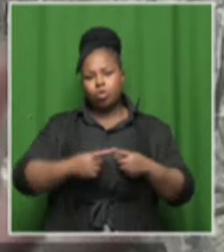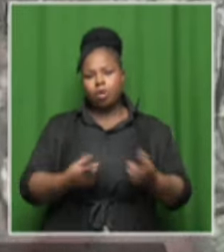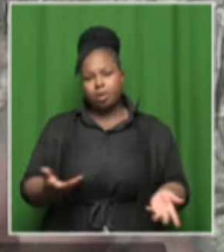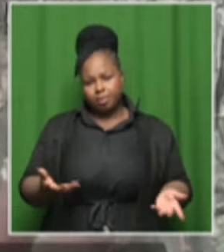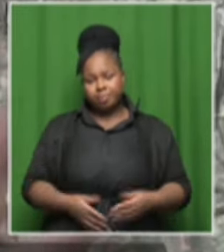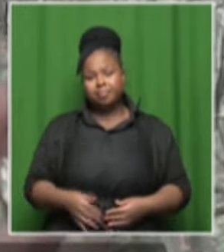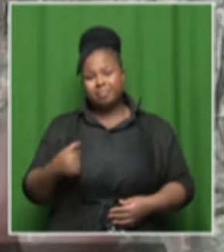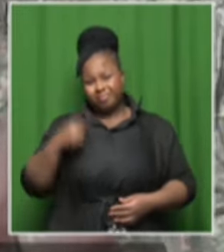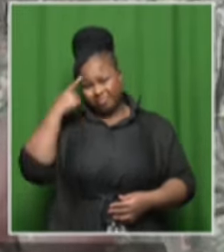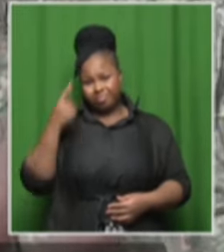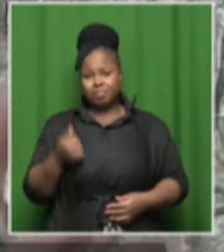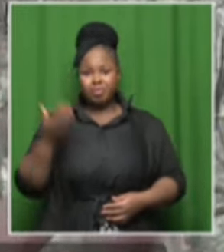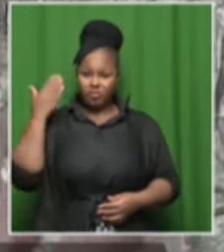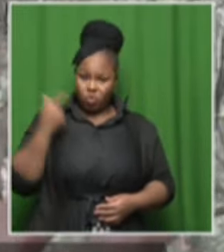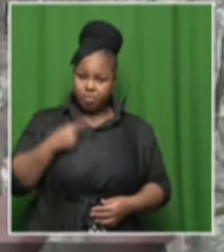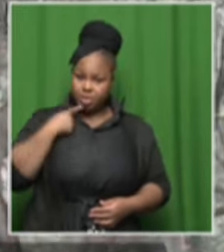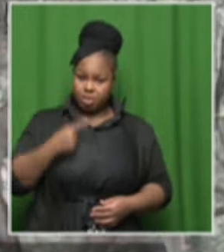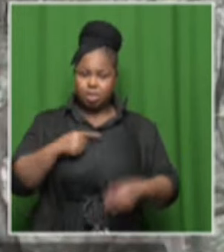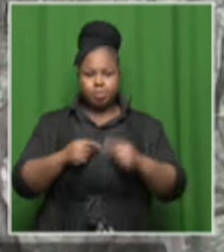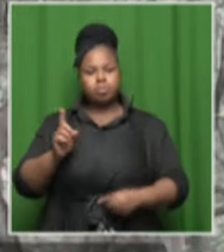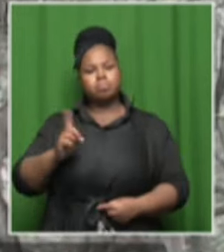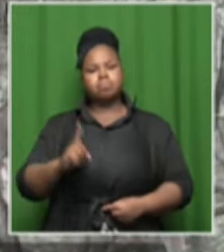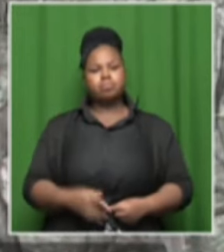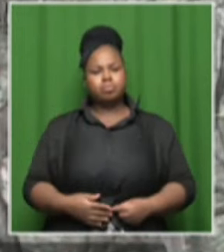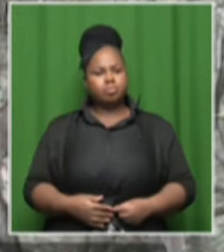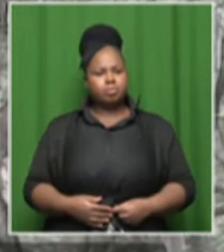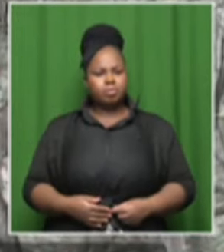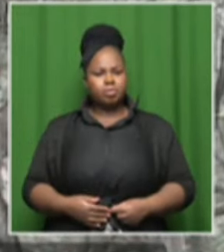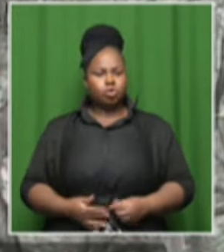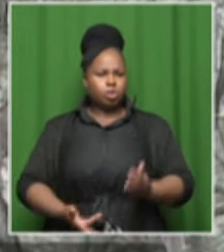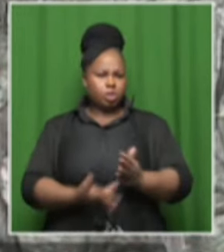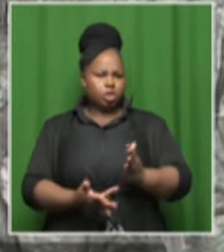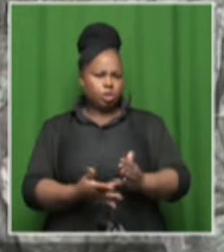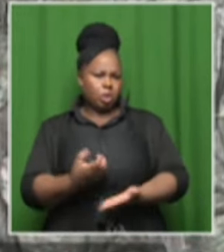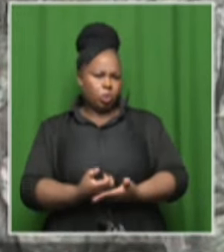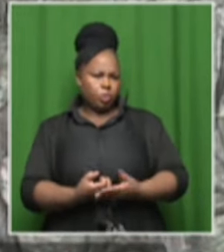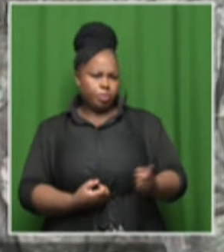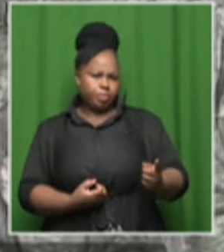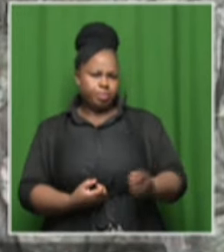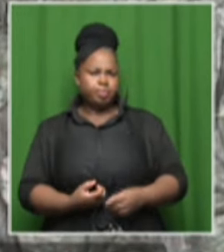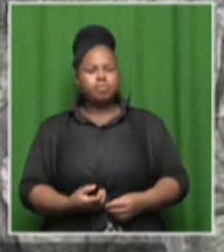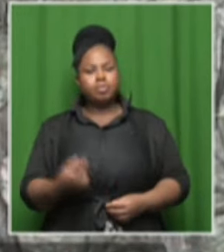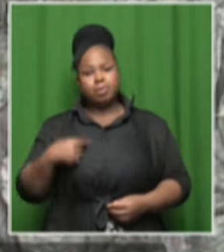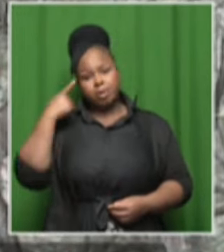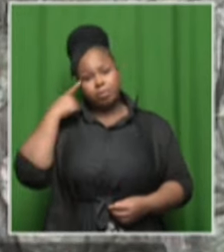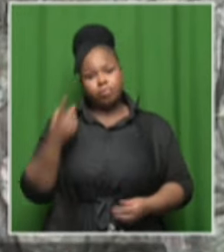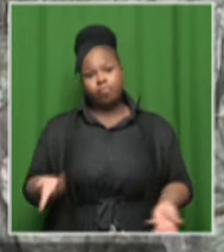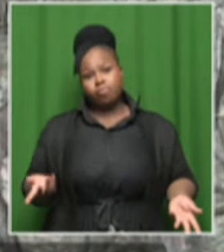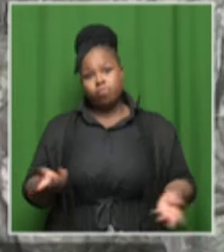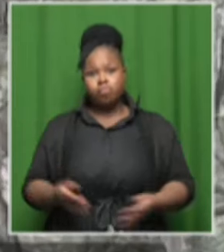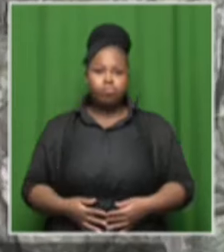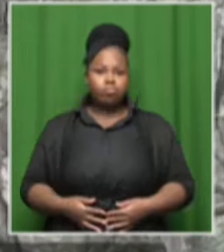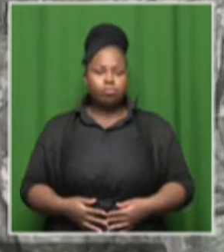it comes back to this point that I was making around the production side of this digital economy. I think, the West is